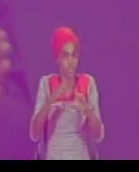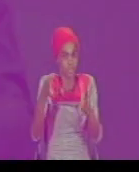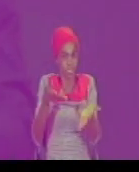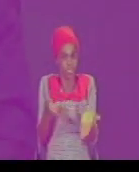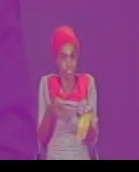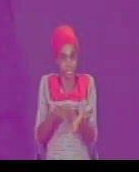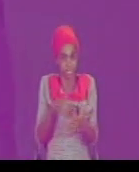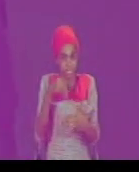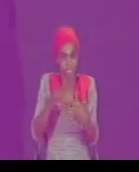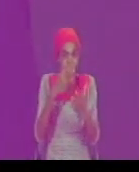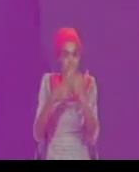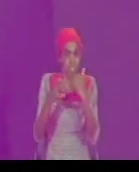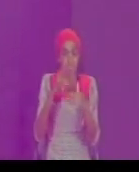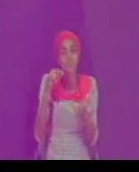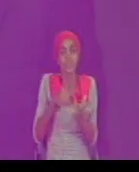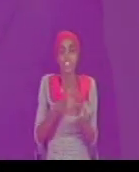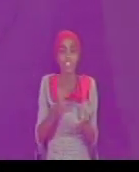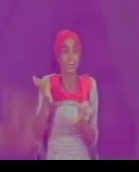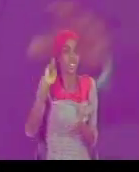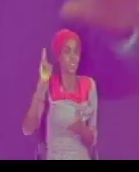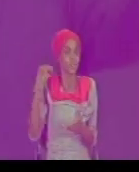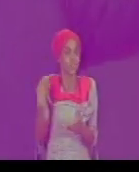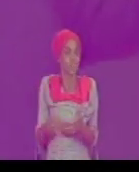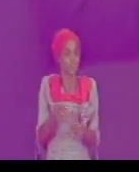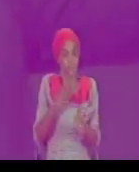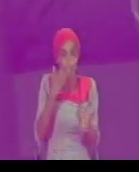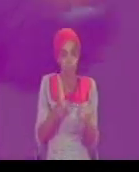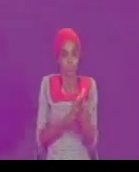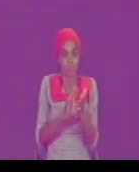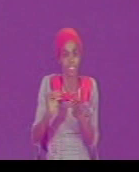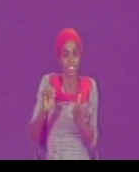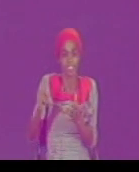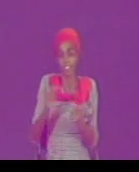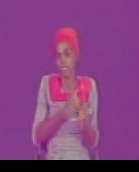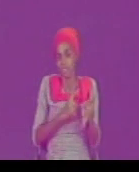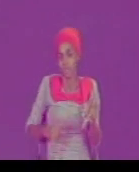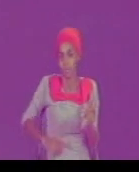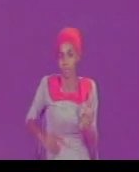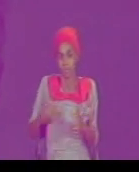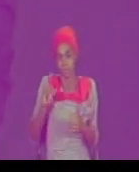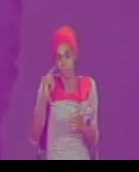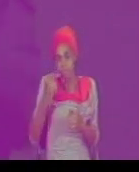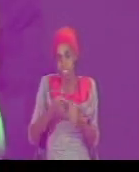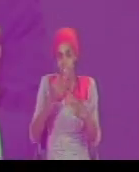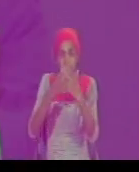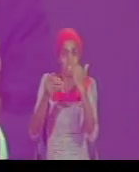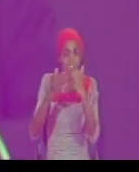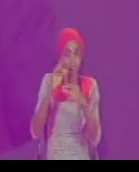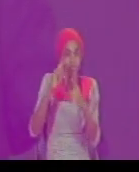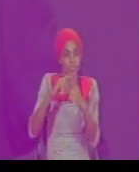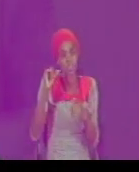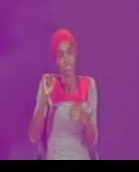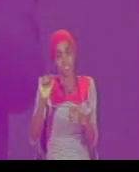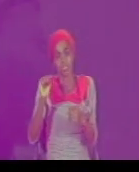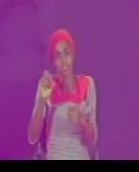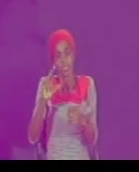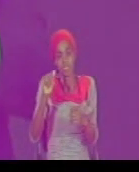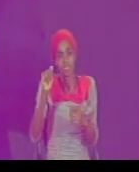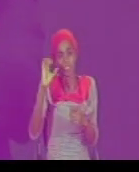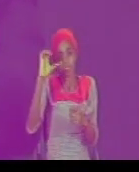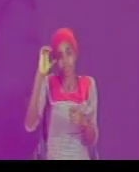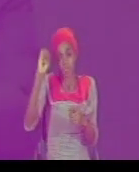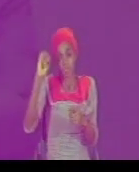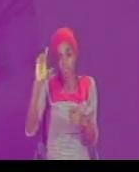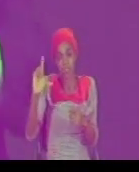of praising the Lord from heaven, then to Israel, to all the generations and to all the people. So